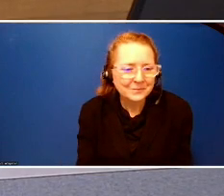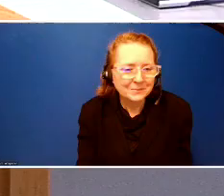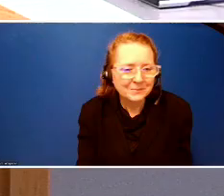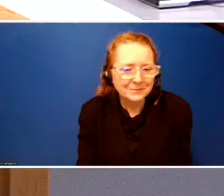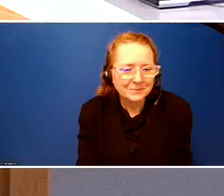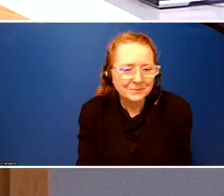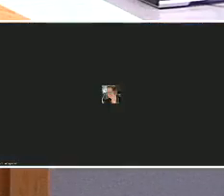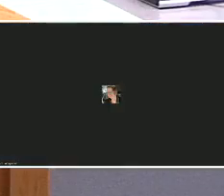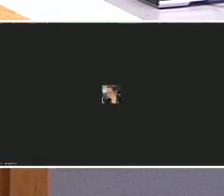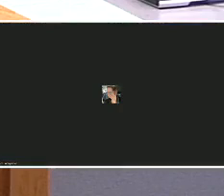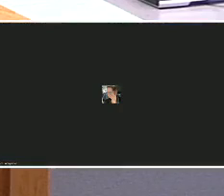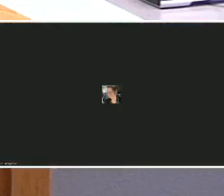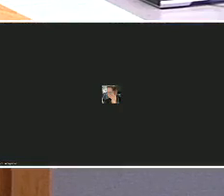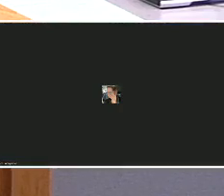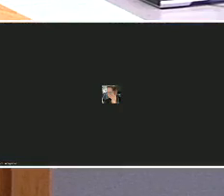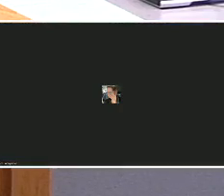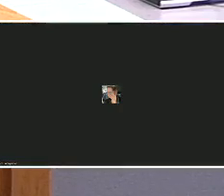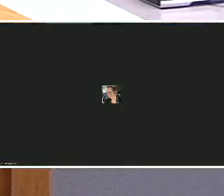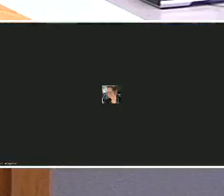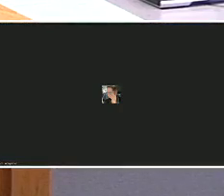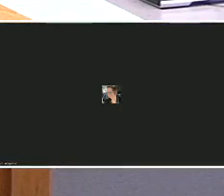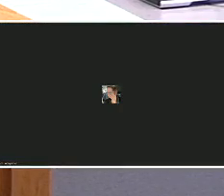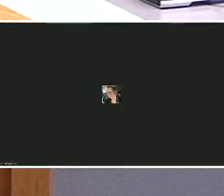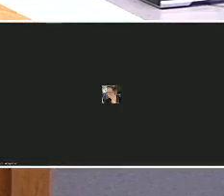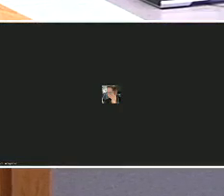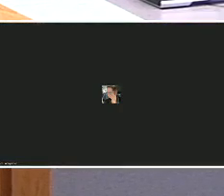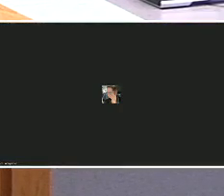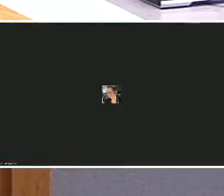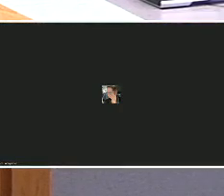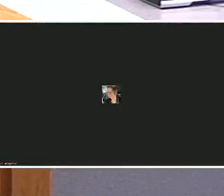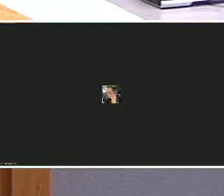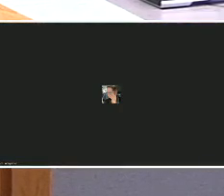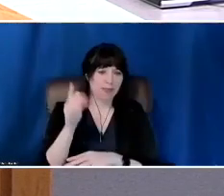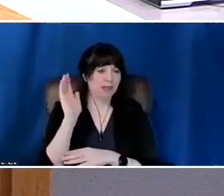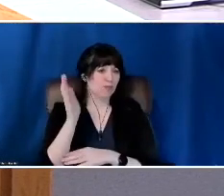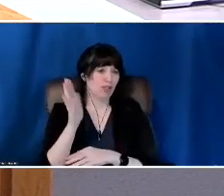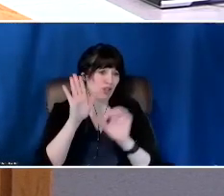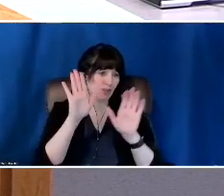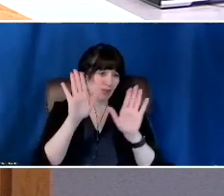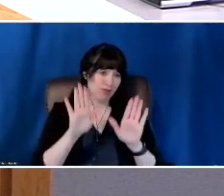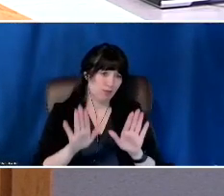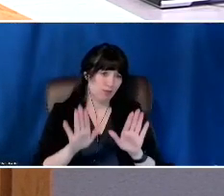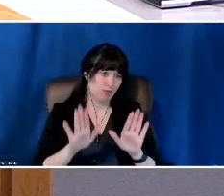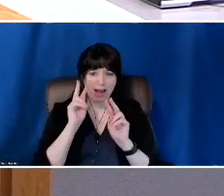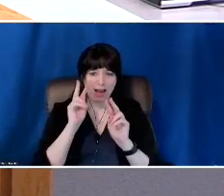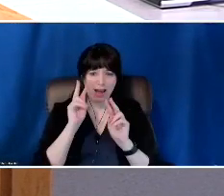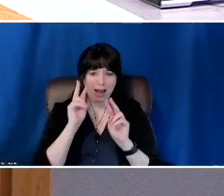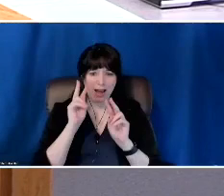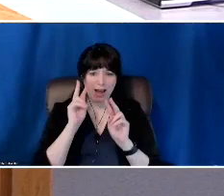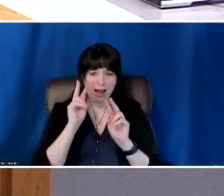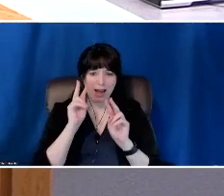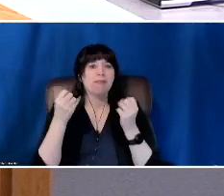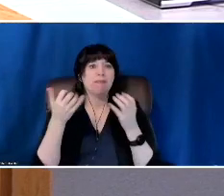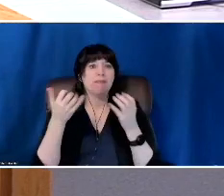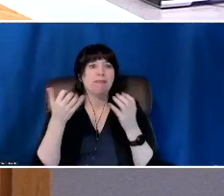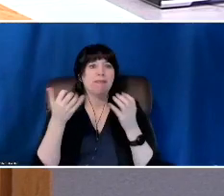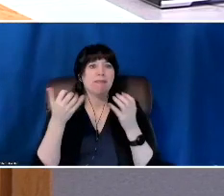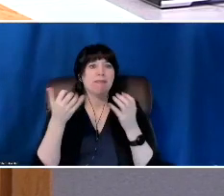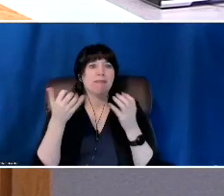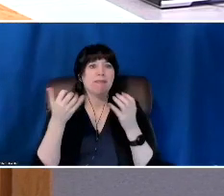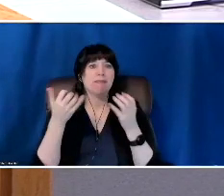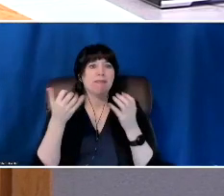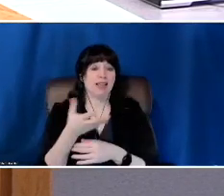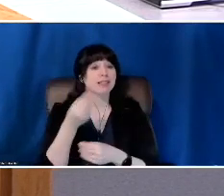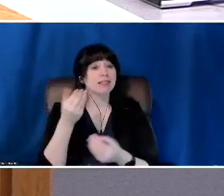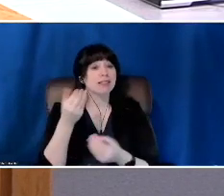everybody have said. You're fantastic. This presentation was great. I look forward to many years of this and maybe even